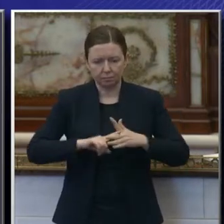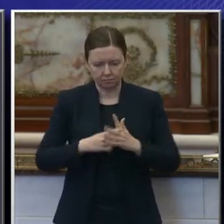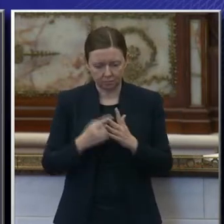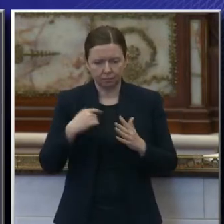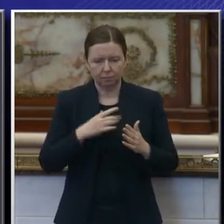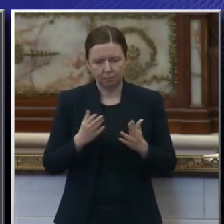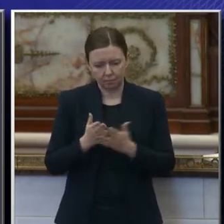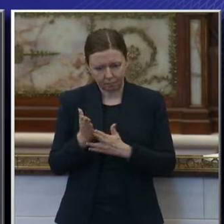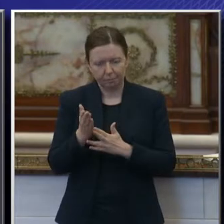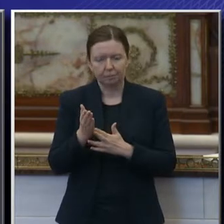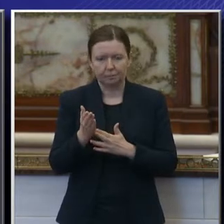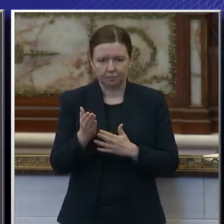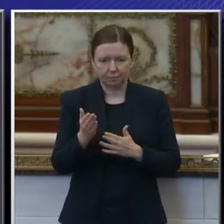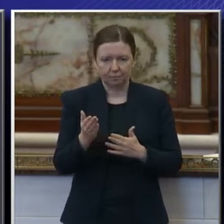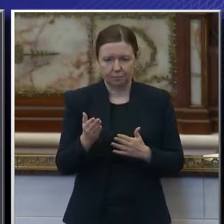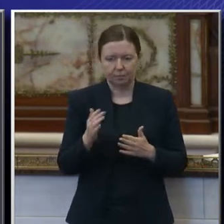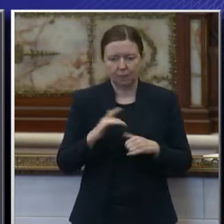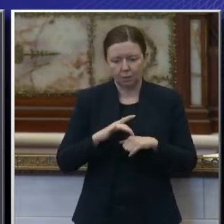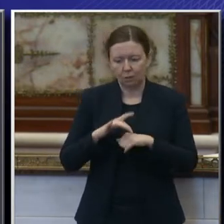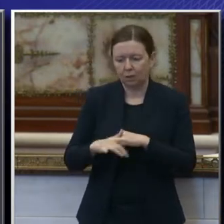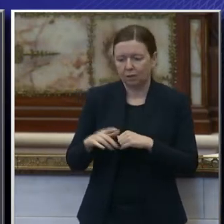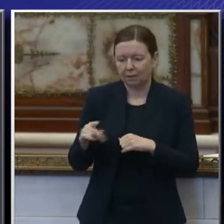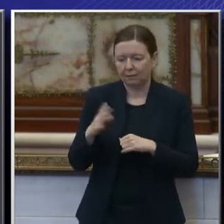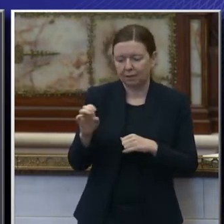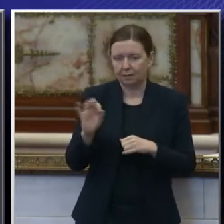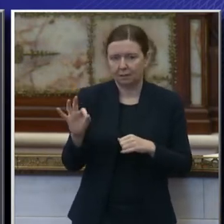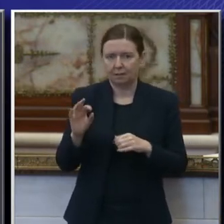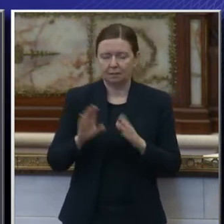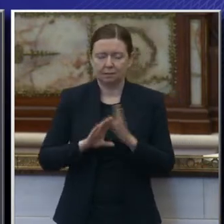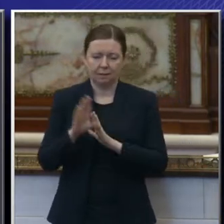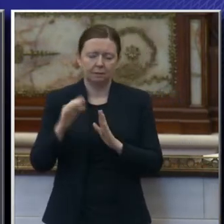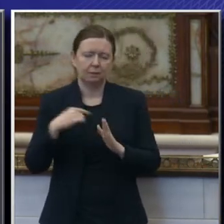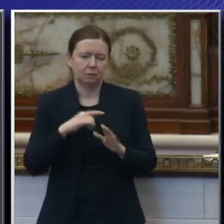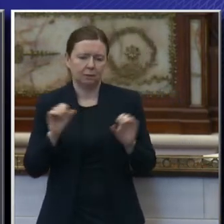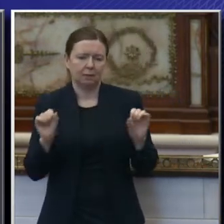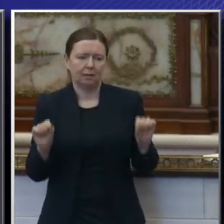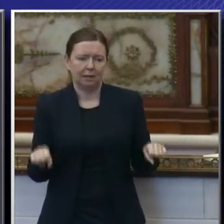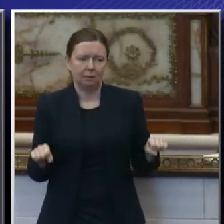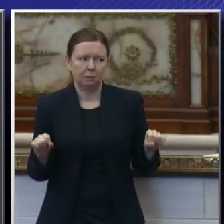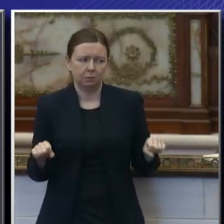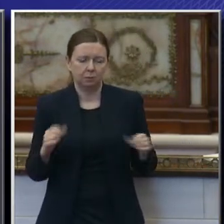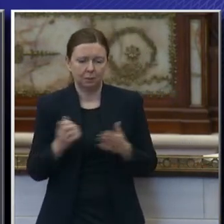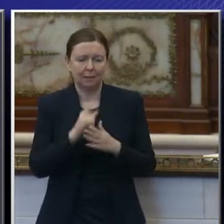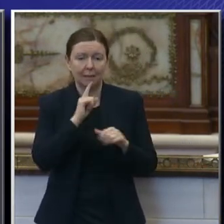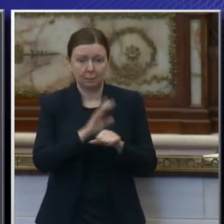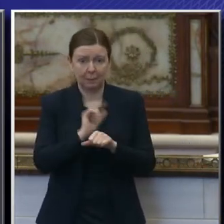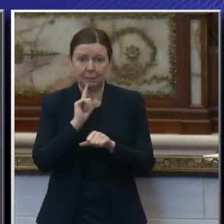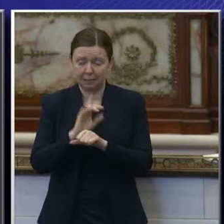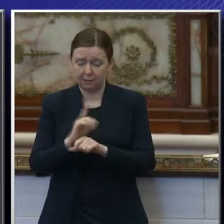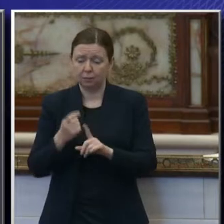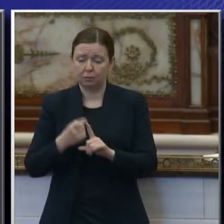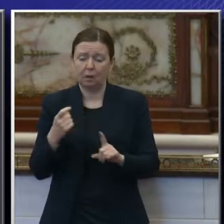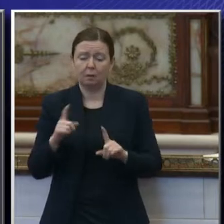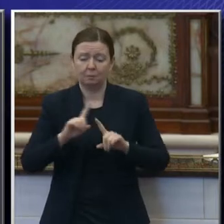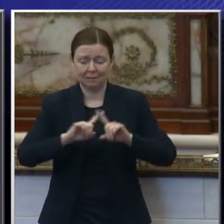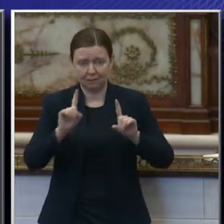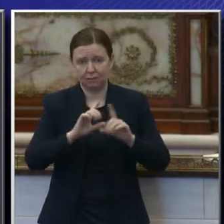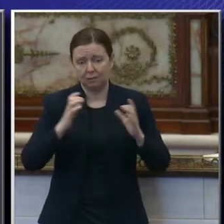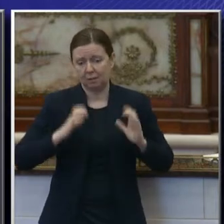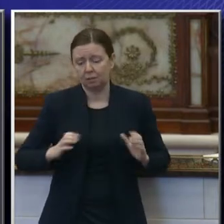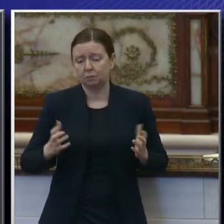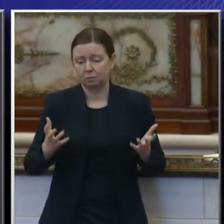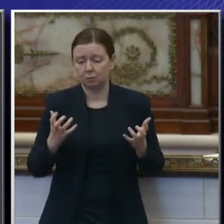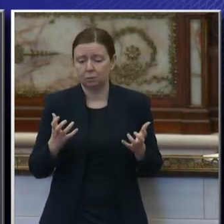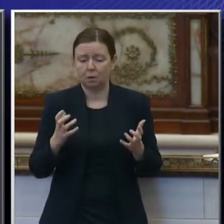get through you know, the early phases of the development, we're able to get commitments from different customers looking